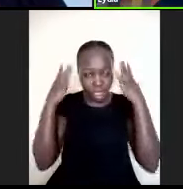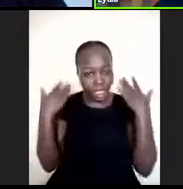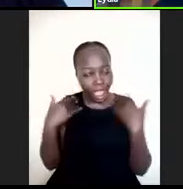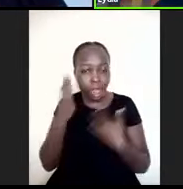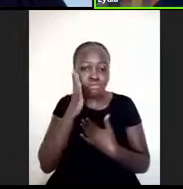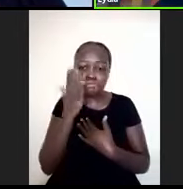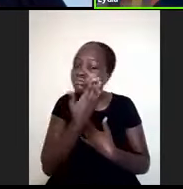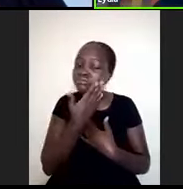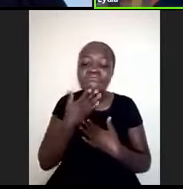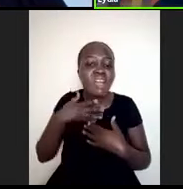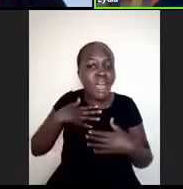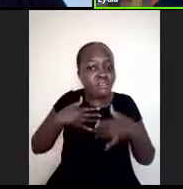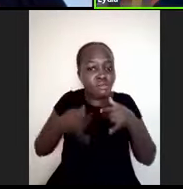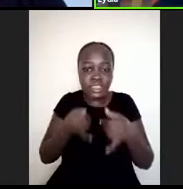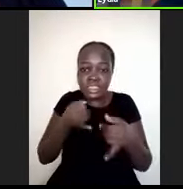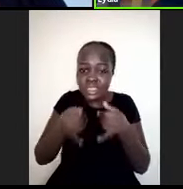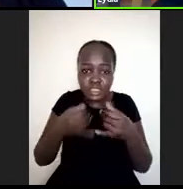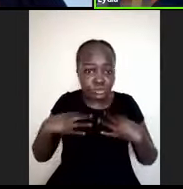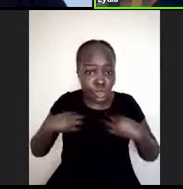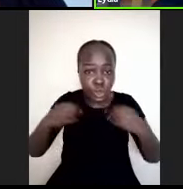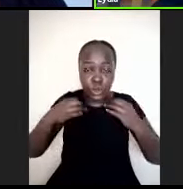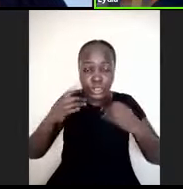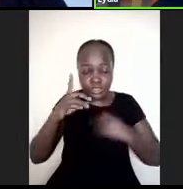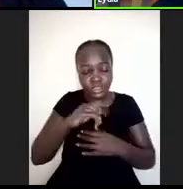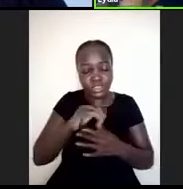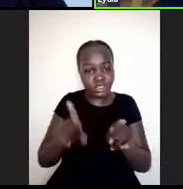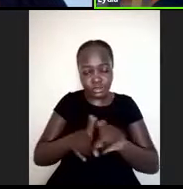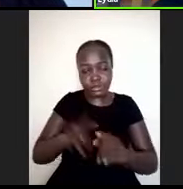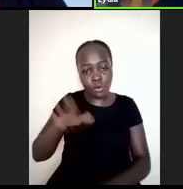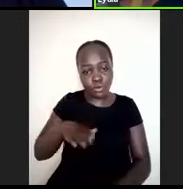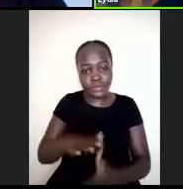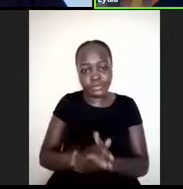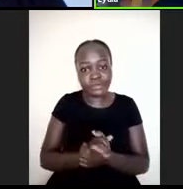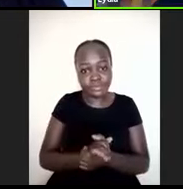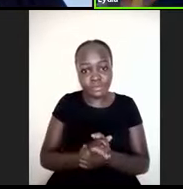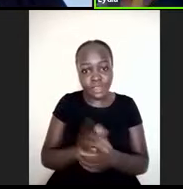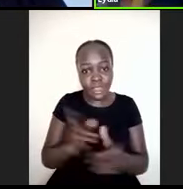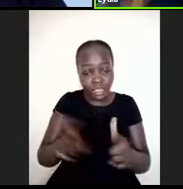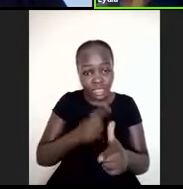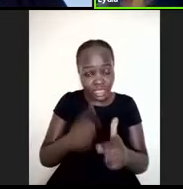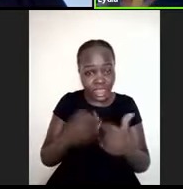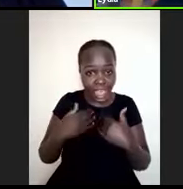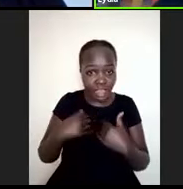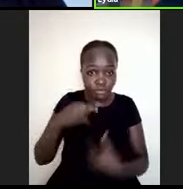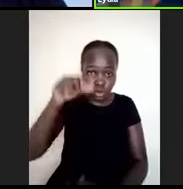high heels and dresses. Then there's queer. Queer is really,